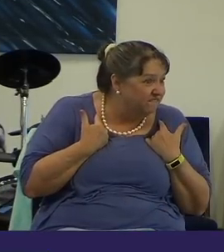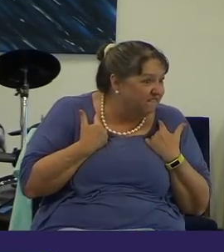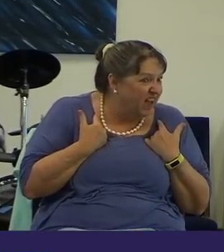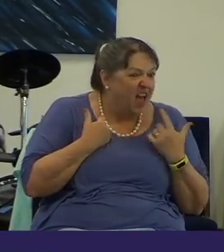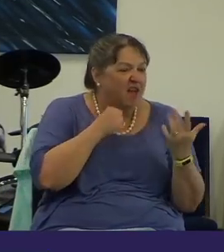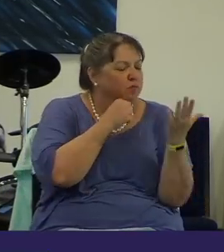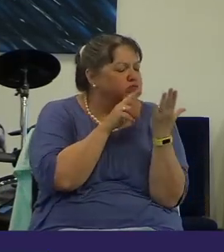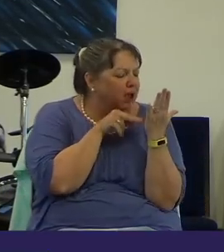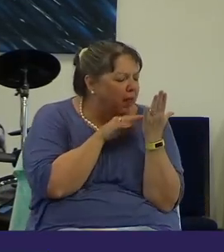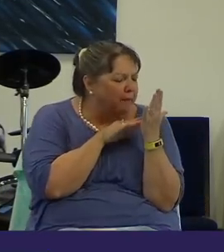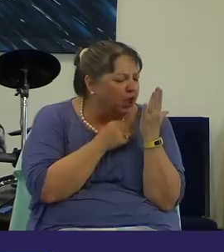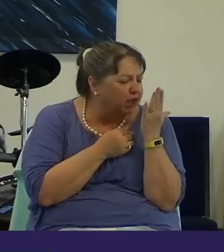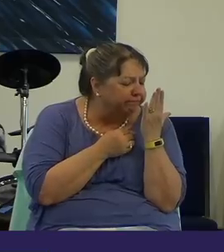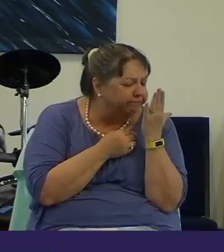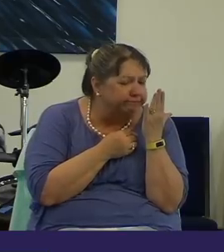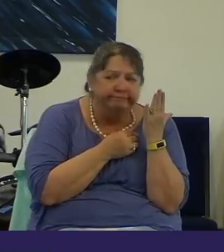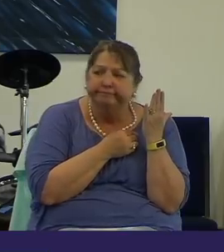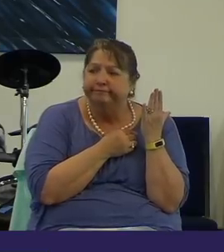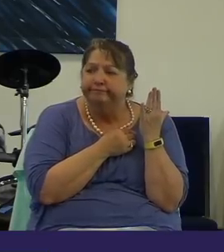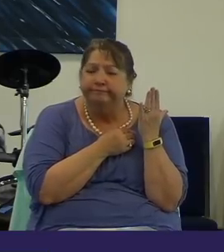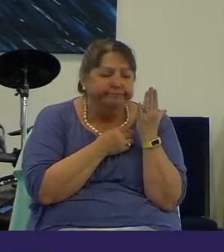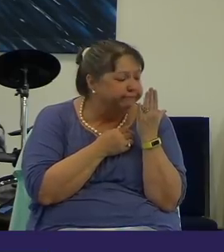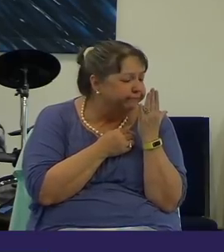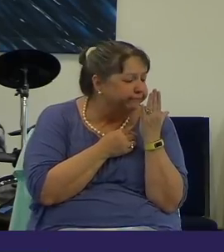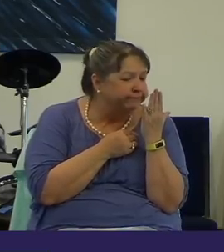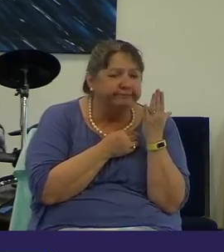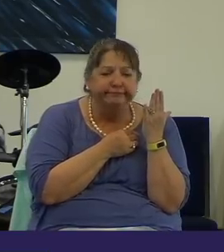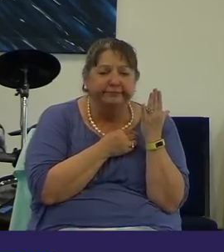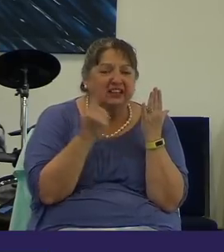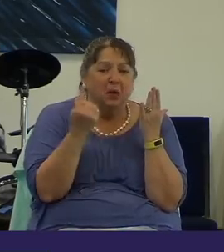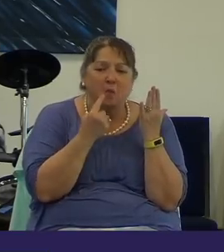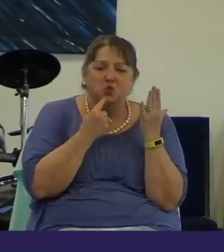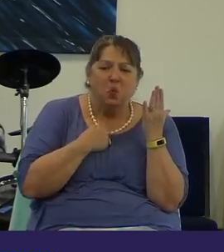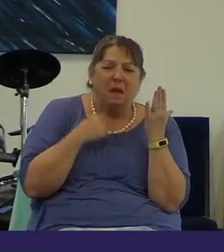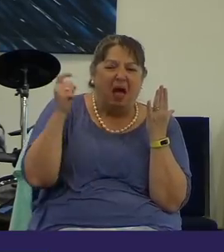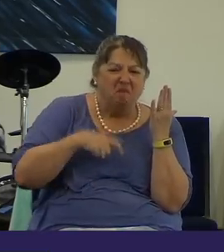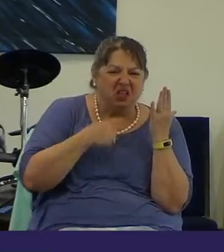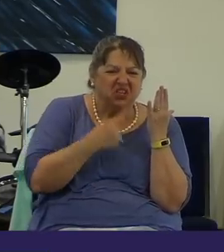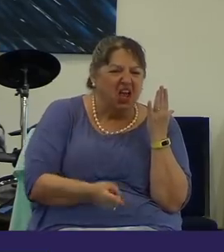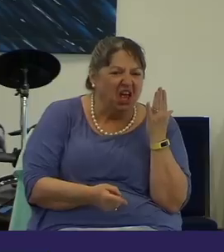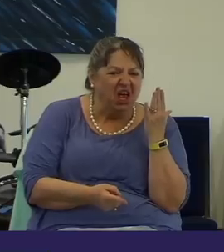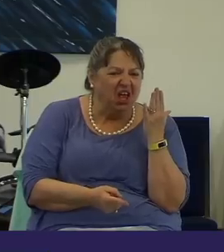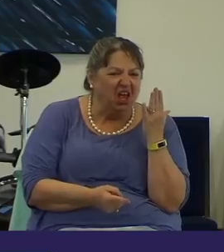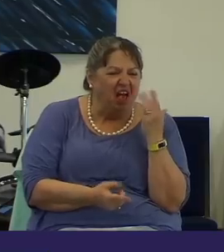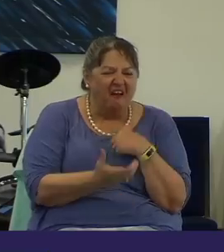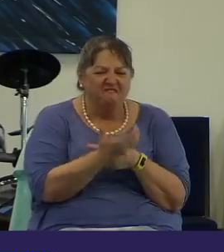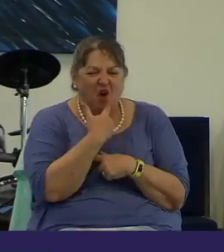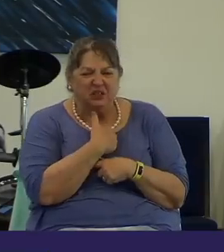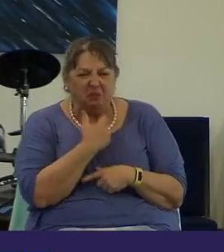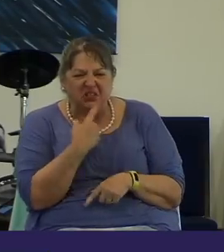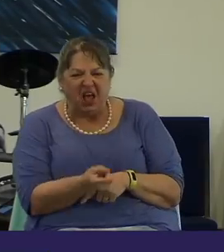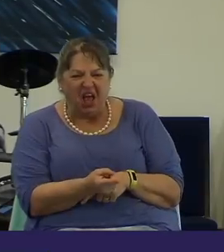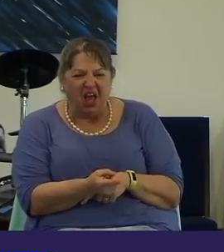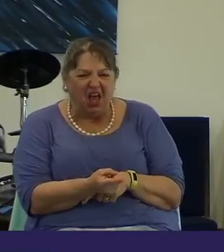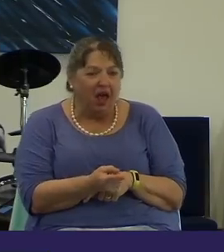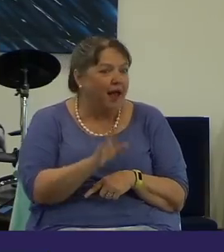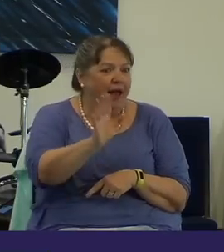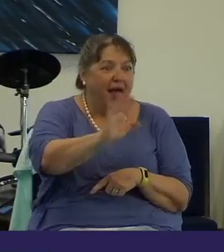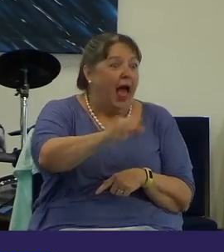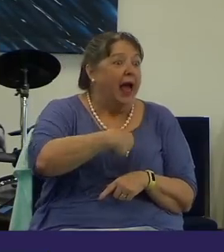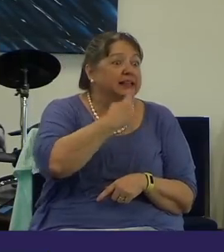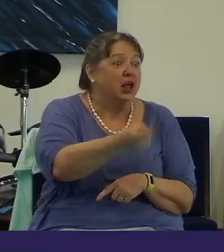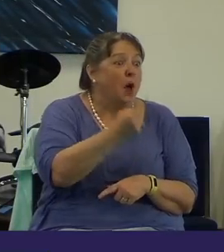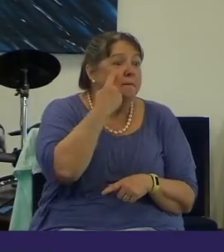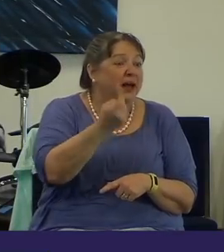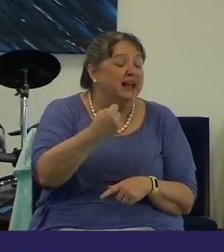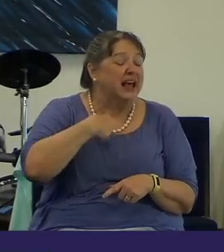book. I'm not telling you that because a pastor told me or a friend told me. I'm not telling you because some crazy people in church talk about it. I'm telling you because